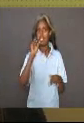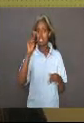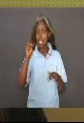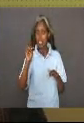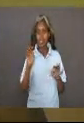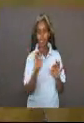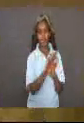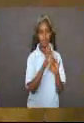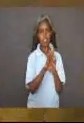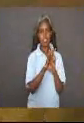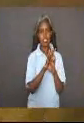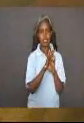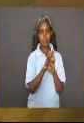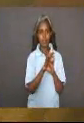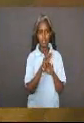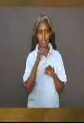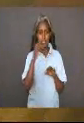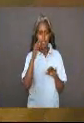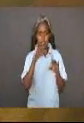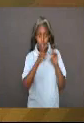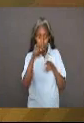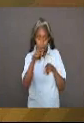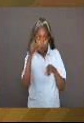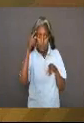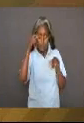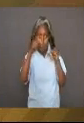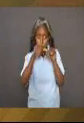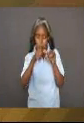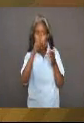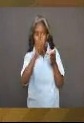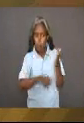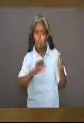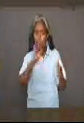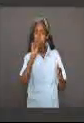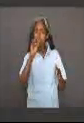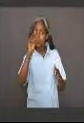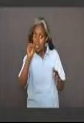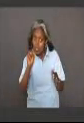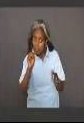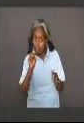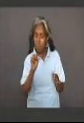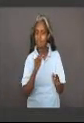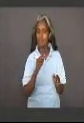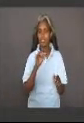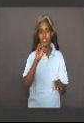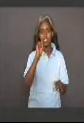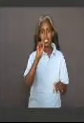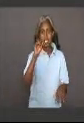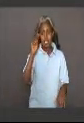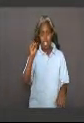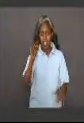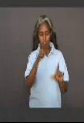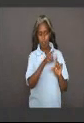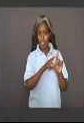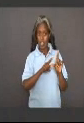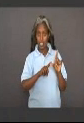function. Do you remember what the sine is? The sine of an